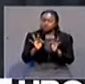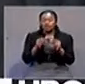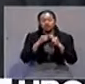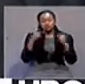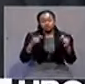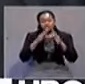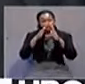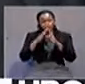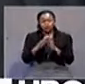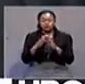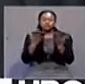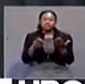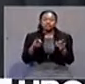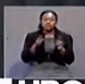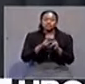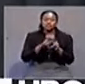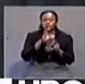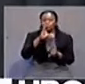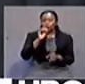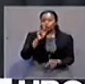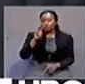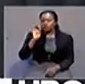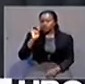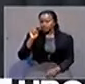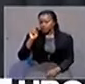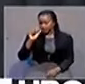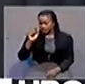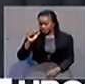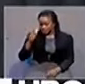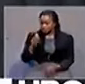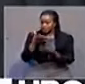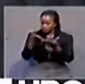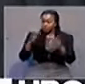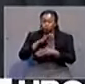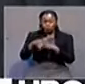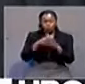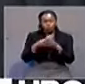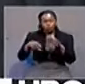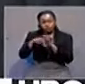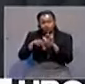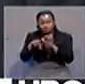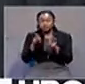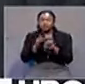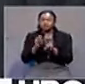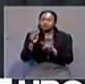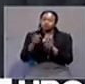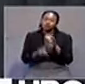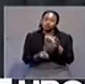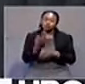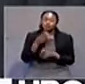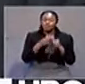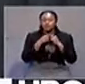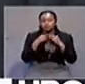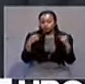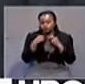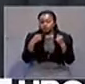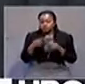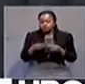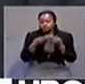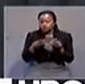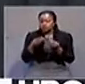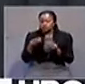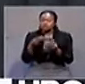and convents in almost all parishes, and intended and initiated a priest's provident fund